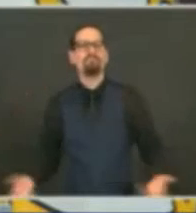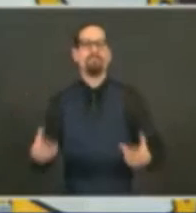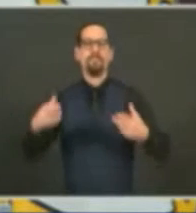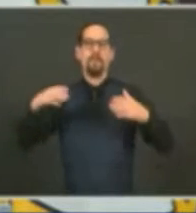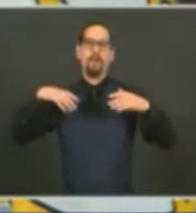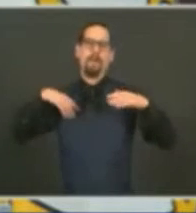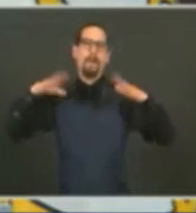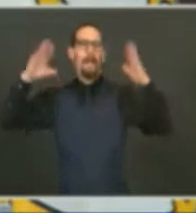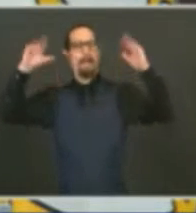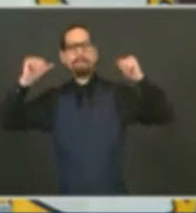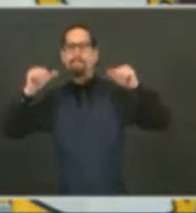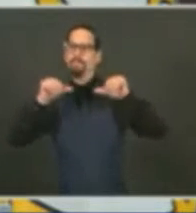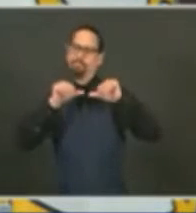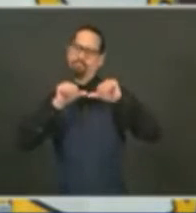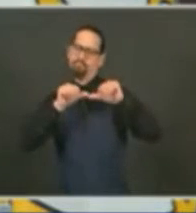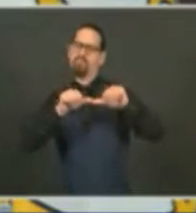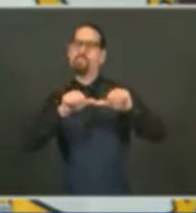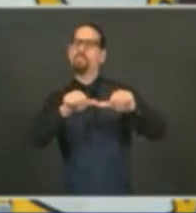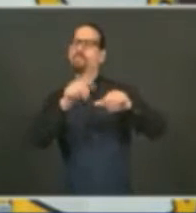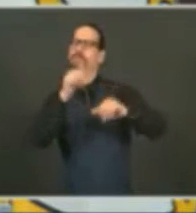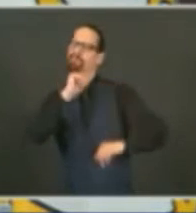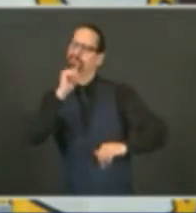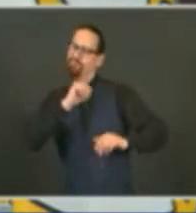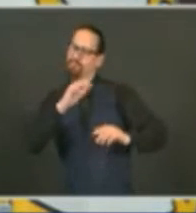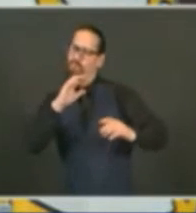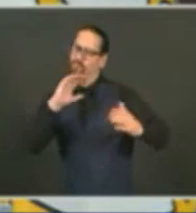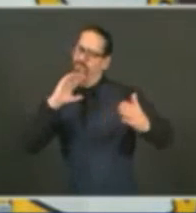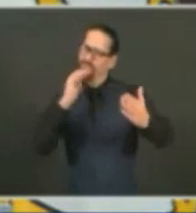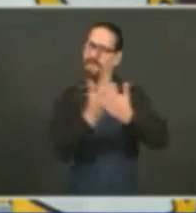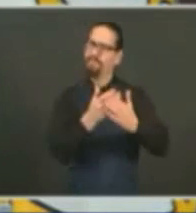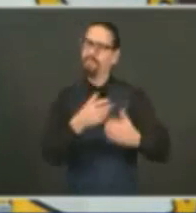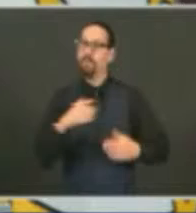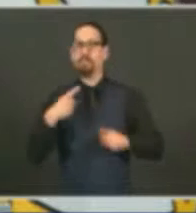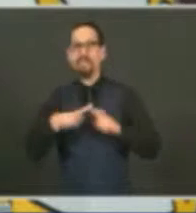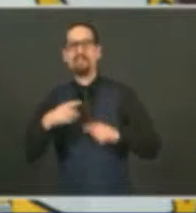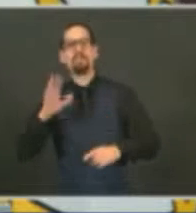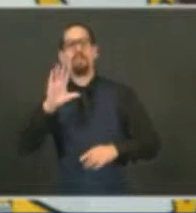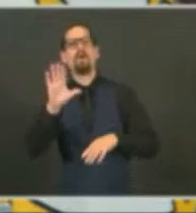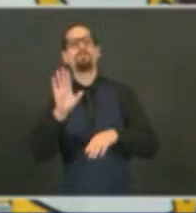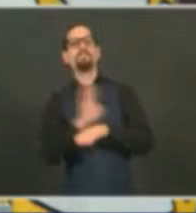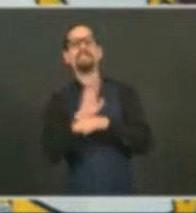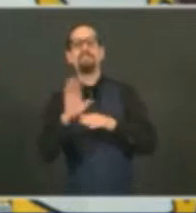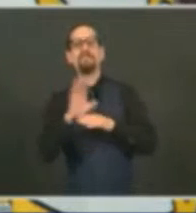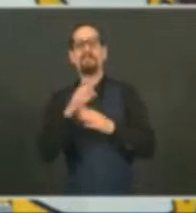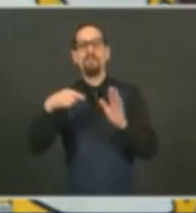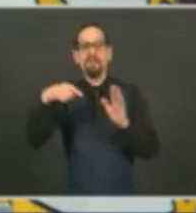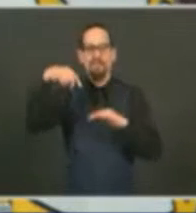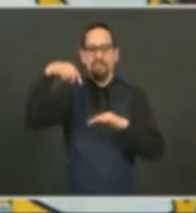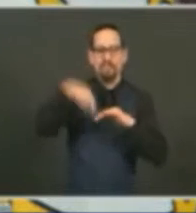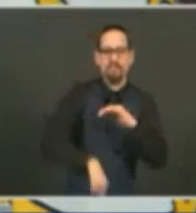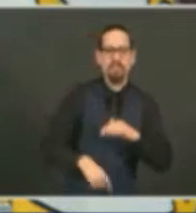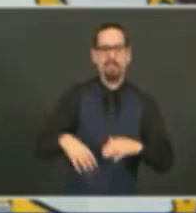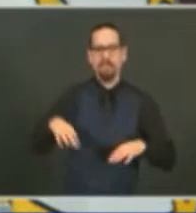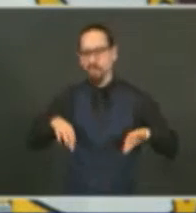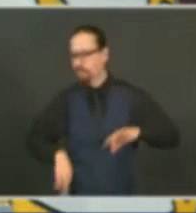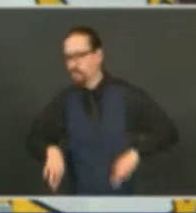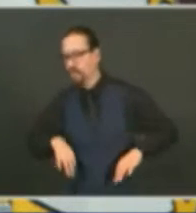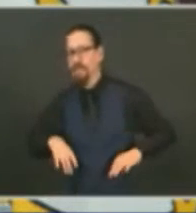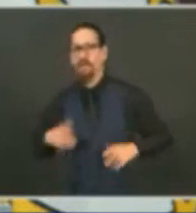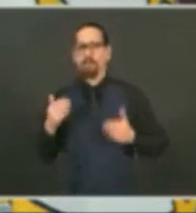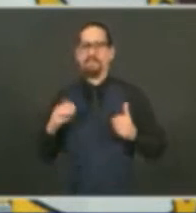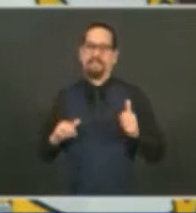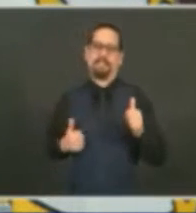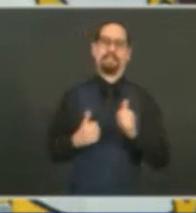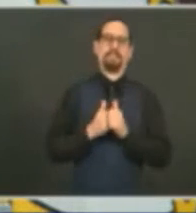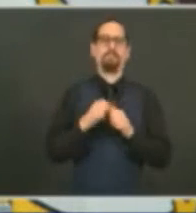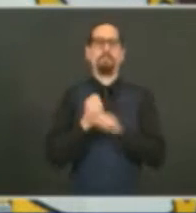can make up some of your business next year. But I finally feel confident in saying by late